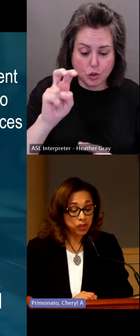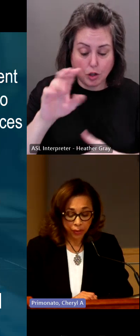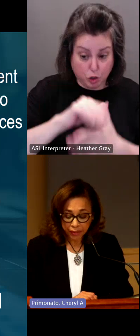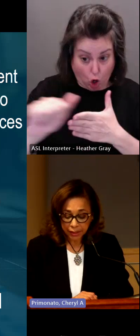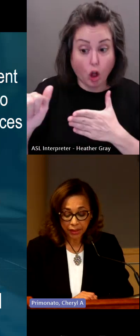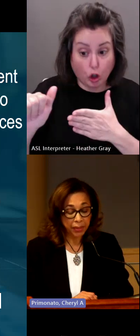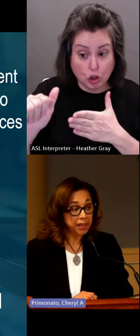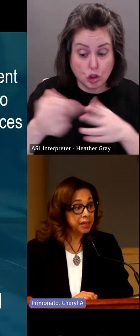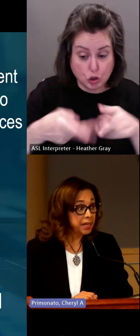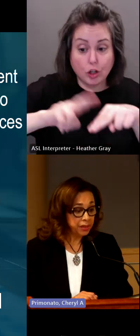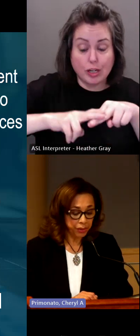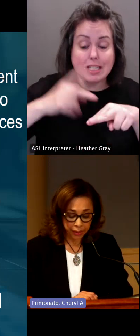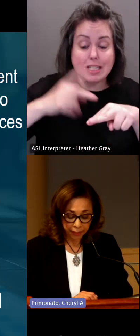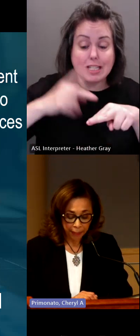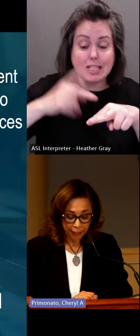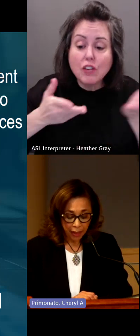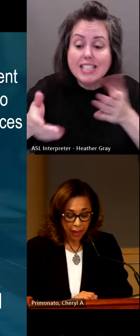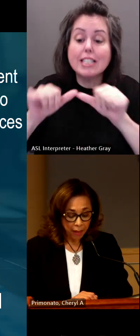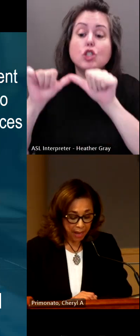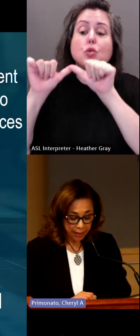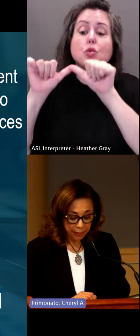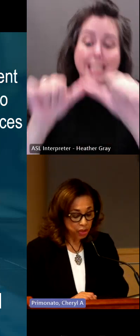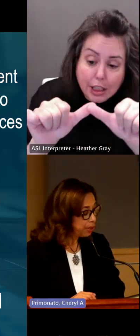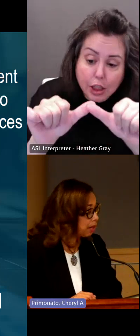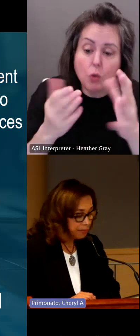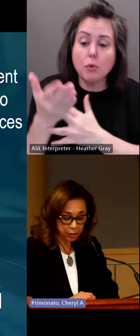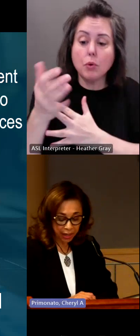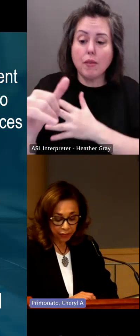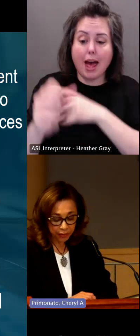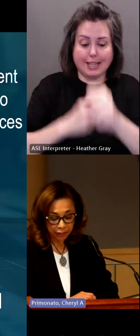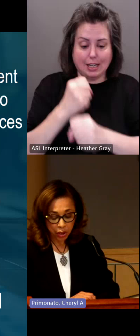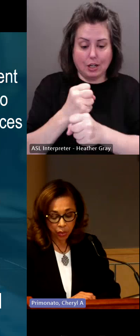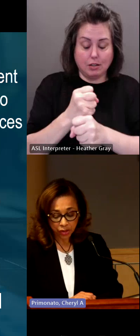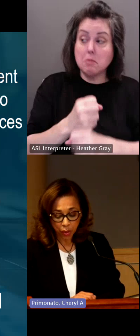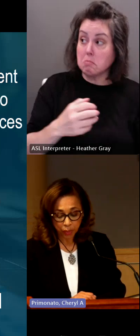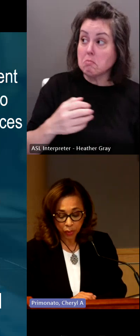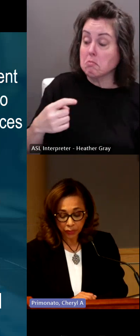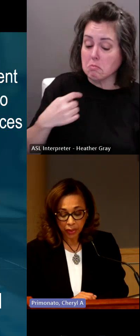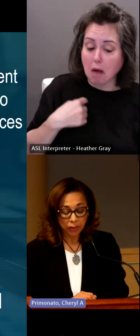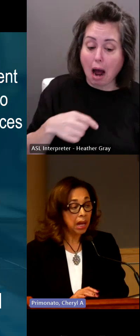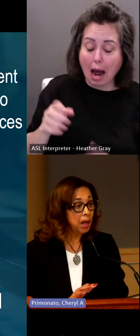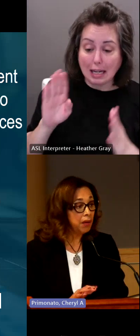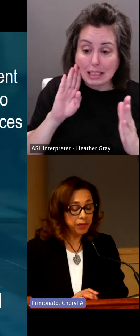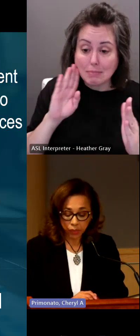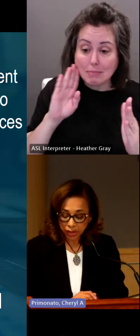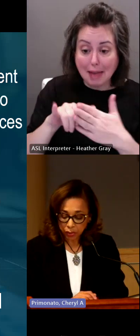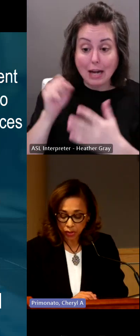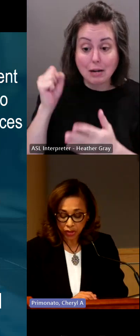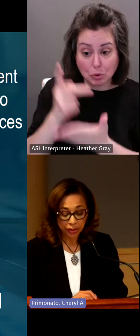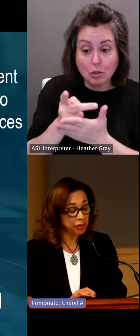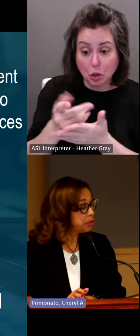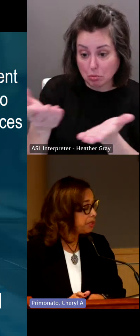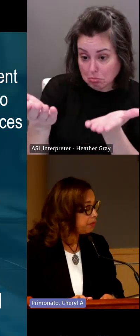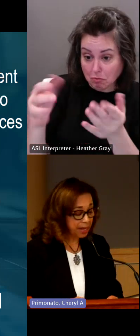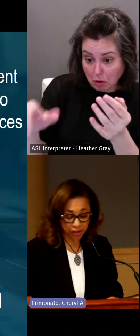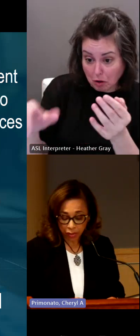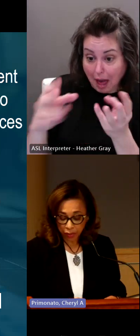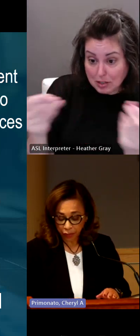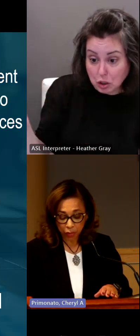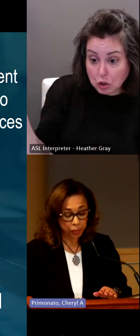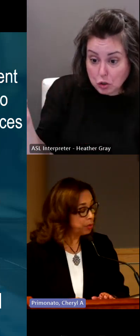$1,433,200 for services to be continued. Madam Chair, I respectfully request your approval of this resolution to